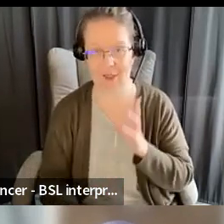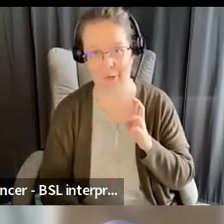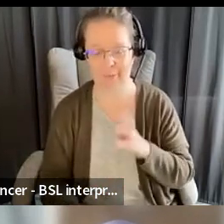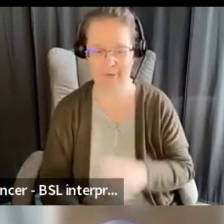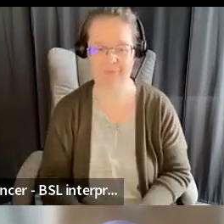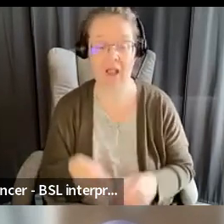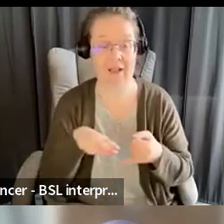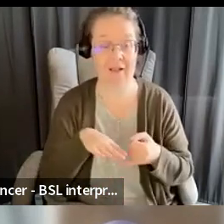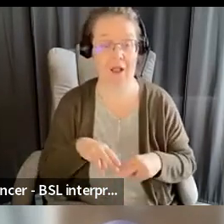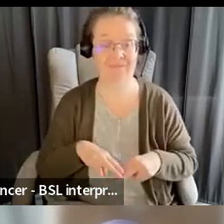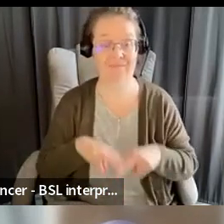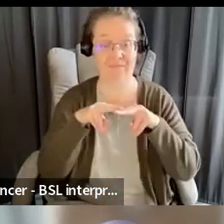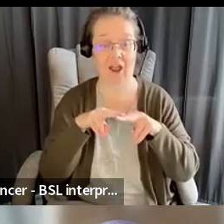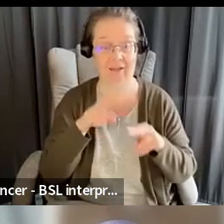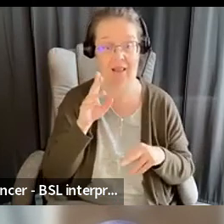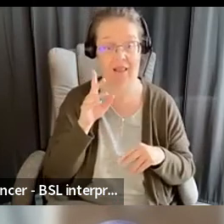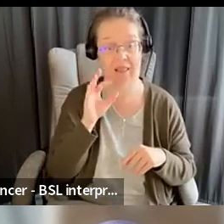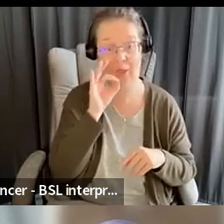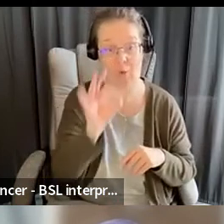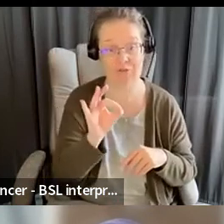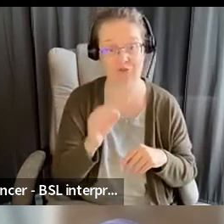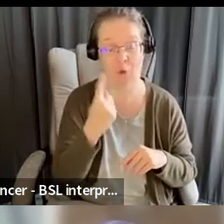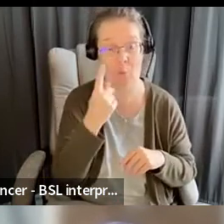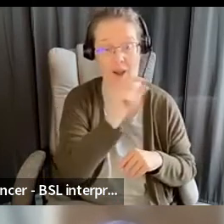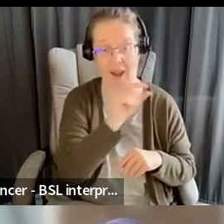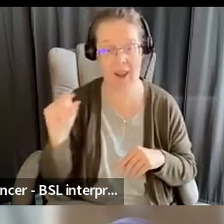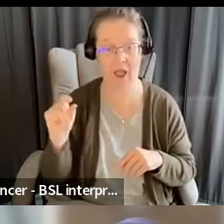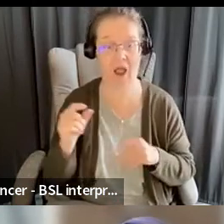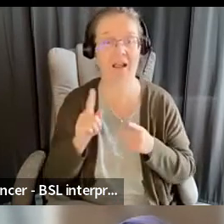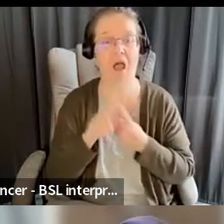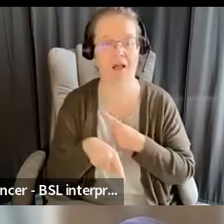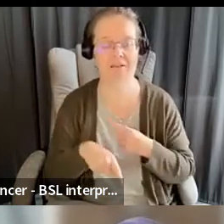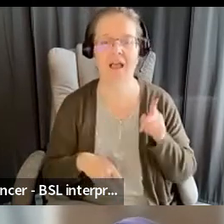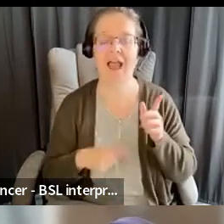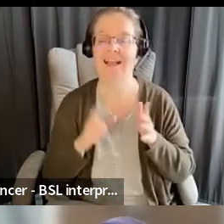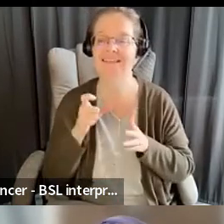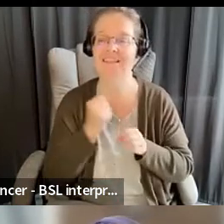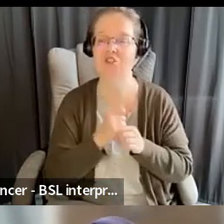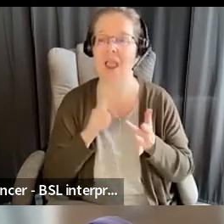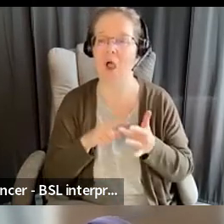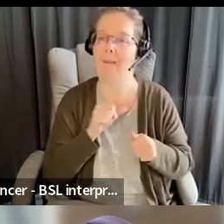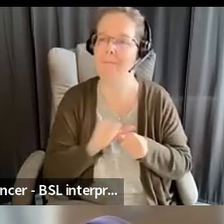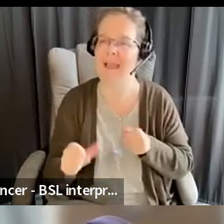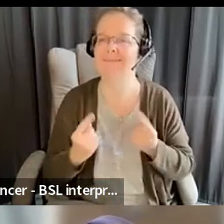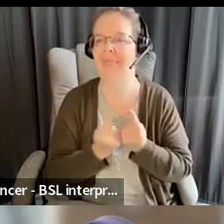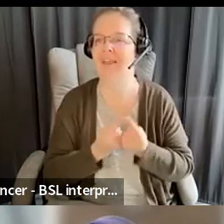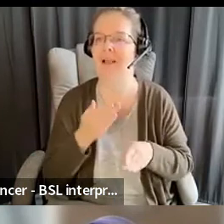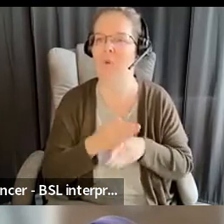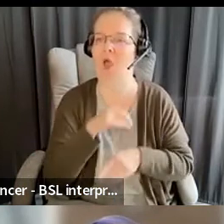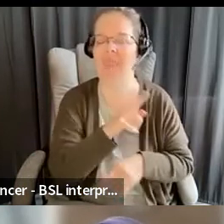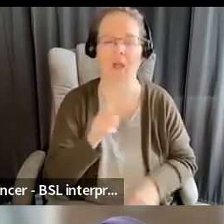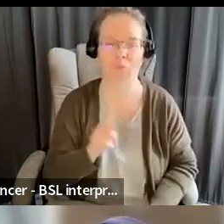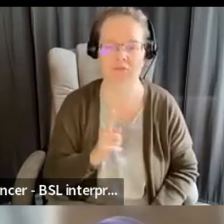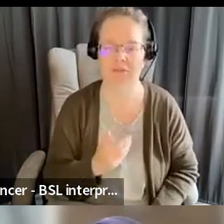Final question to everyone. One-line answer. What's the best thing about working at CGI? Beth.